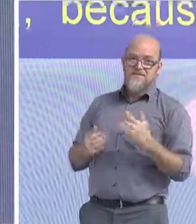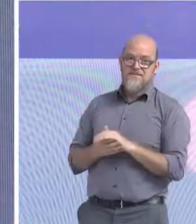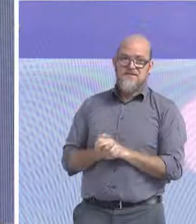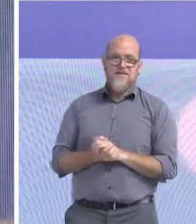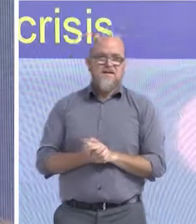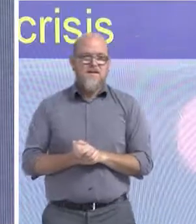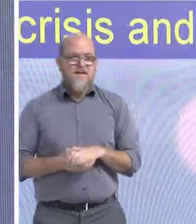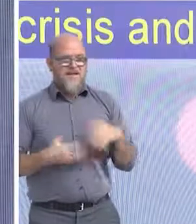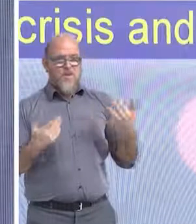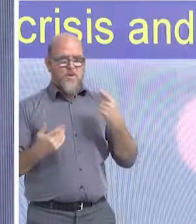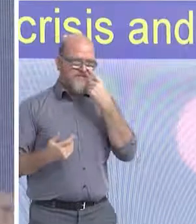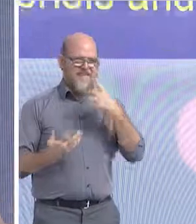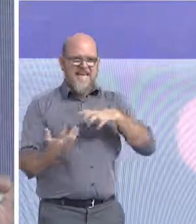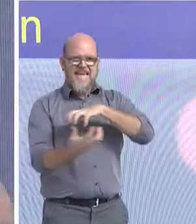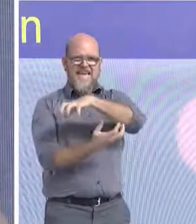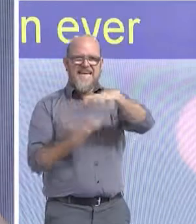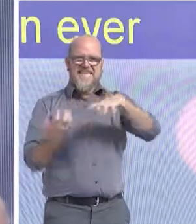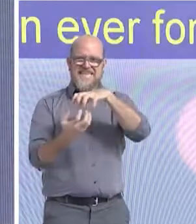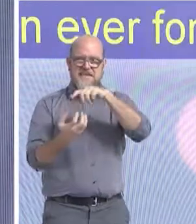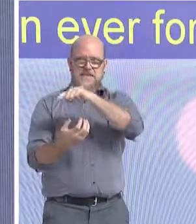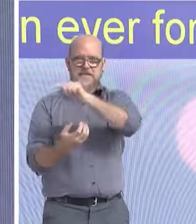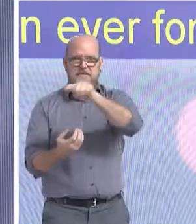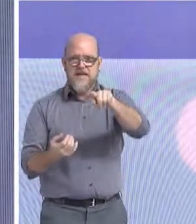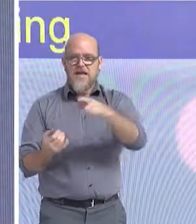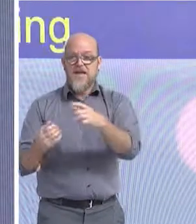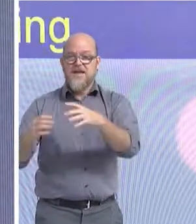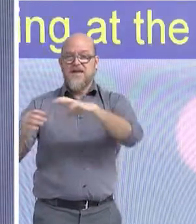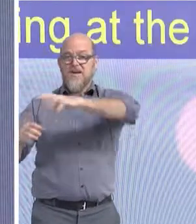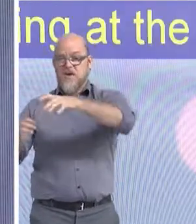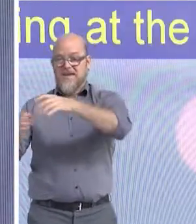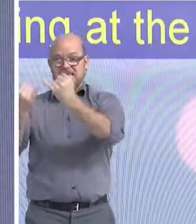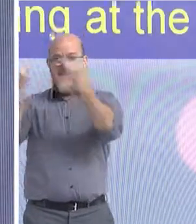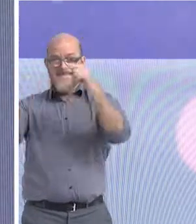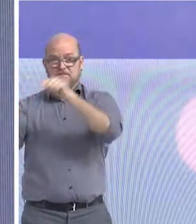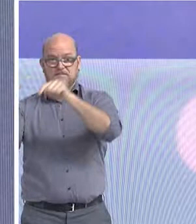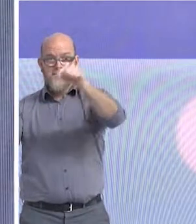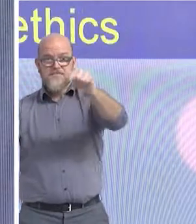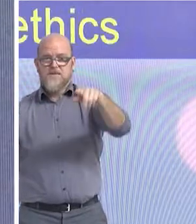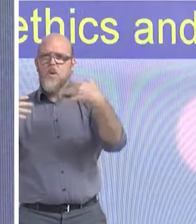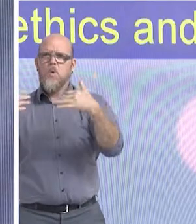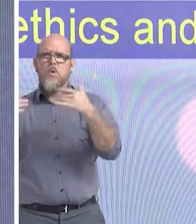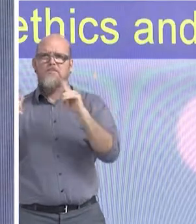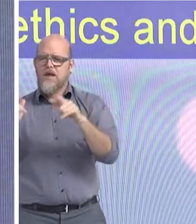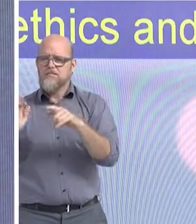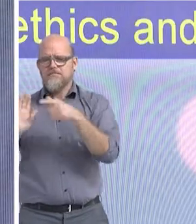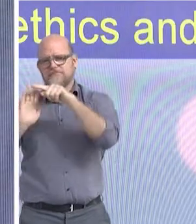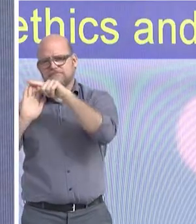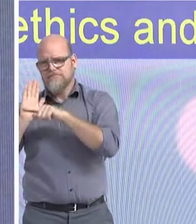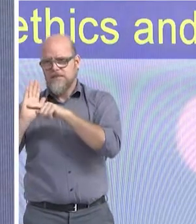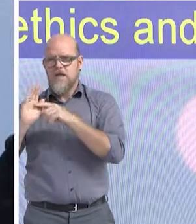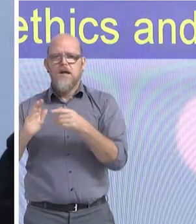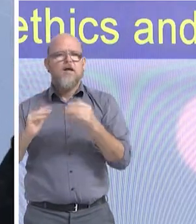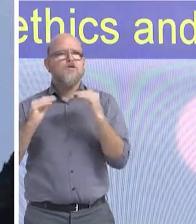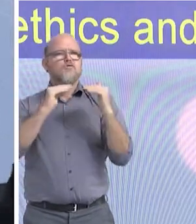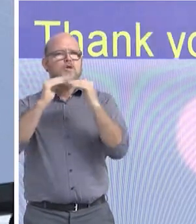than ever for those institutions to be acting at the highest levels of ethics and of integrity. Thank you very much, Emily. Thank you